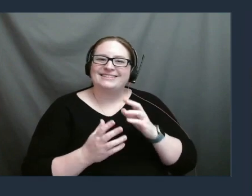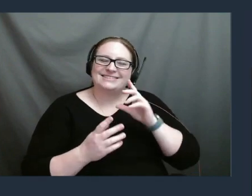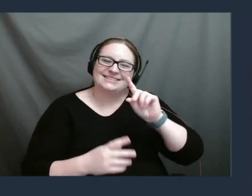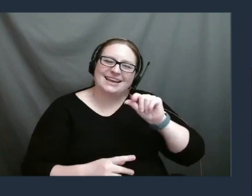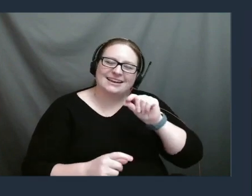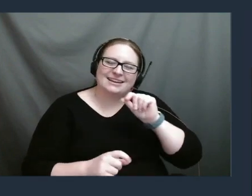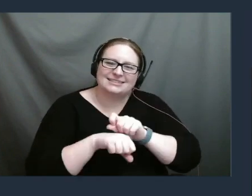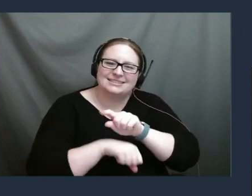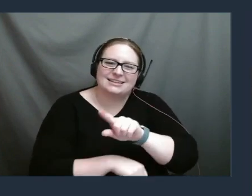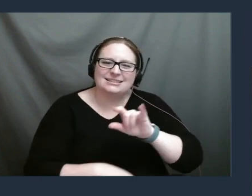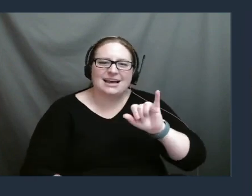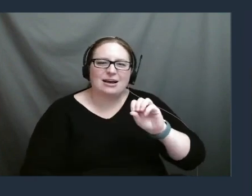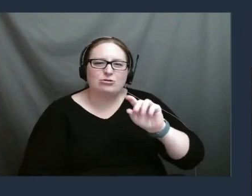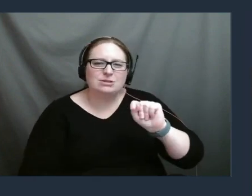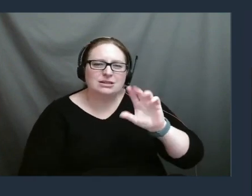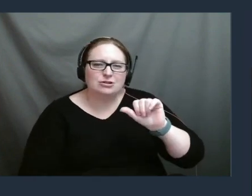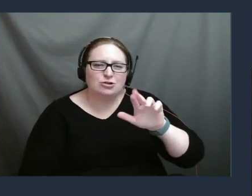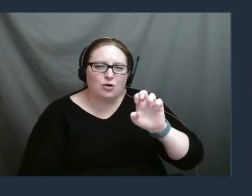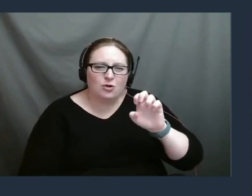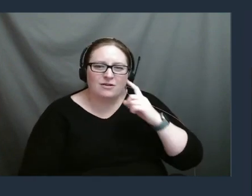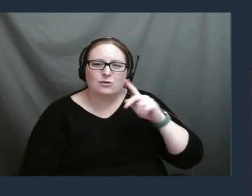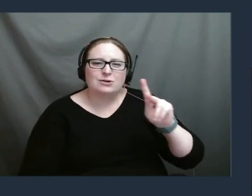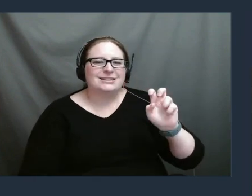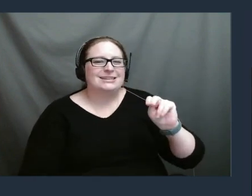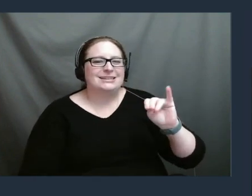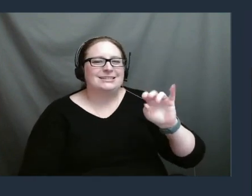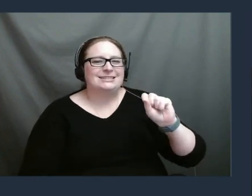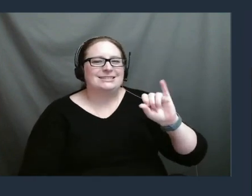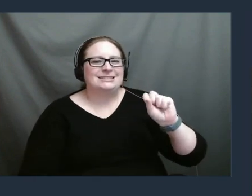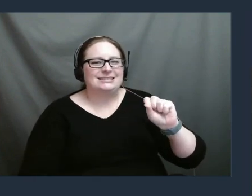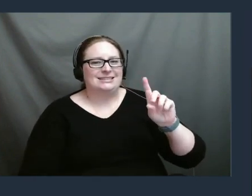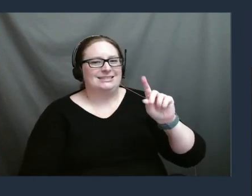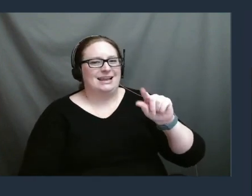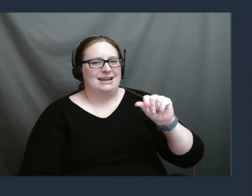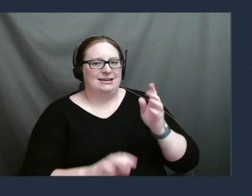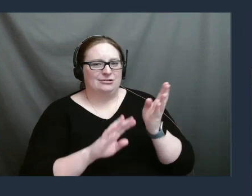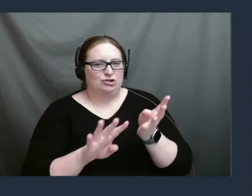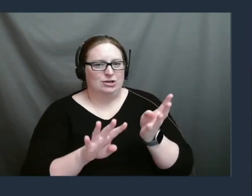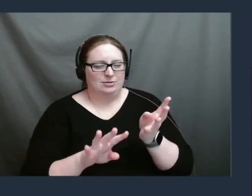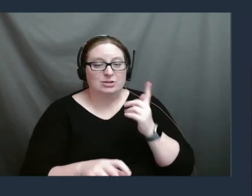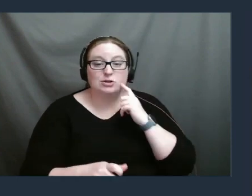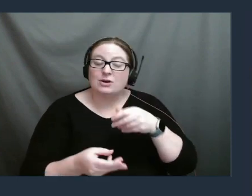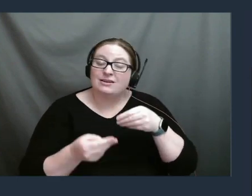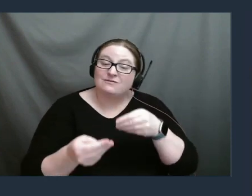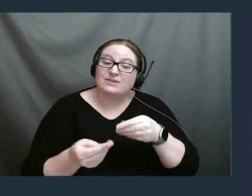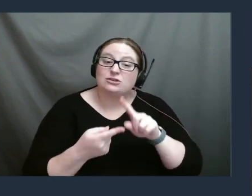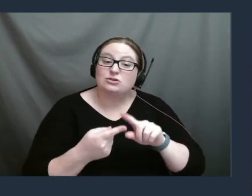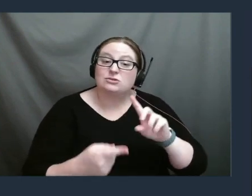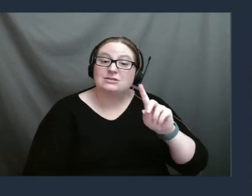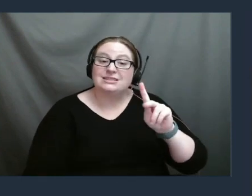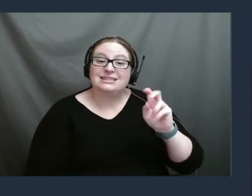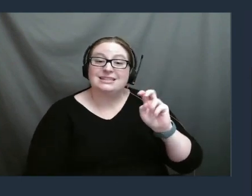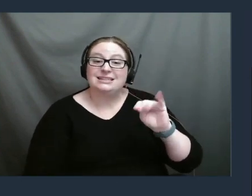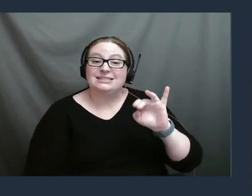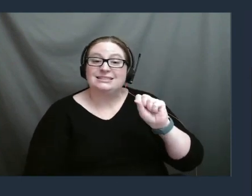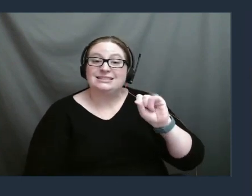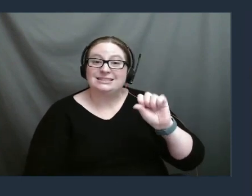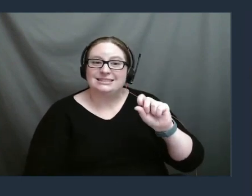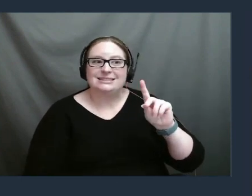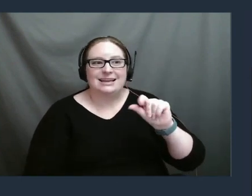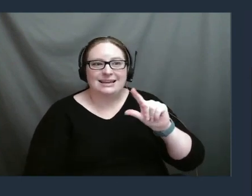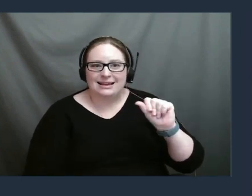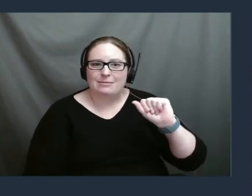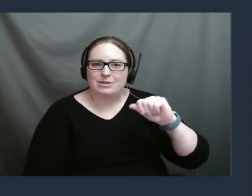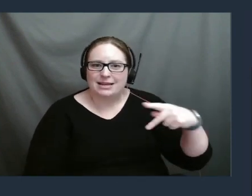to Kinesis data streams. And you can feed them to a Kinesis data analytics application with a more complex